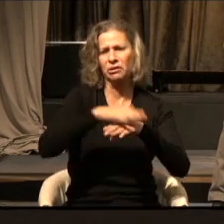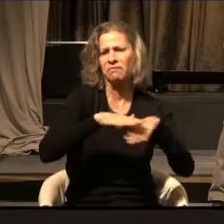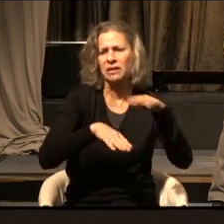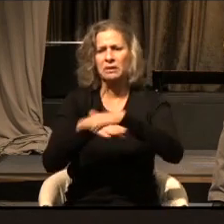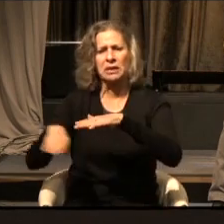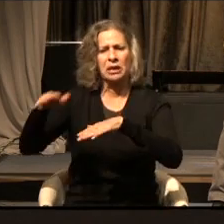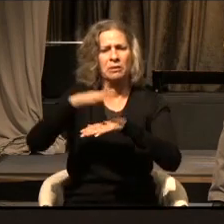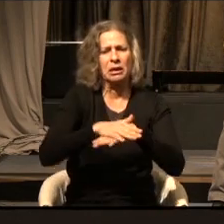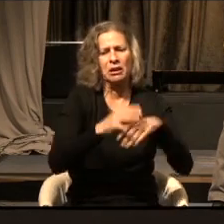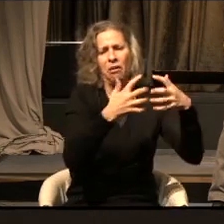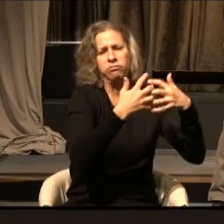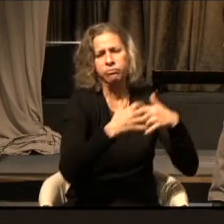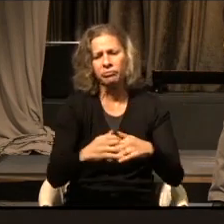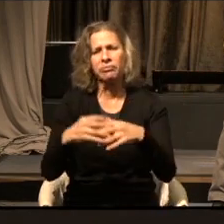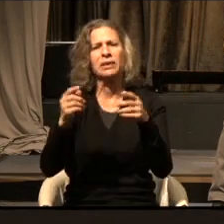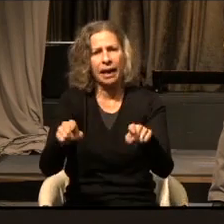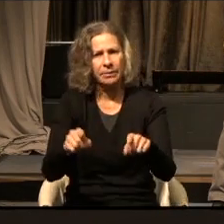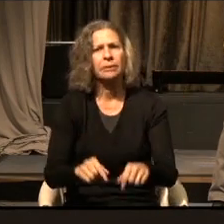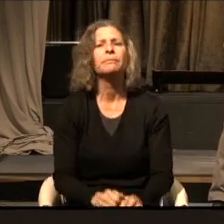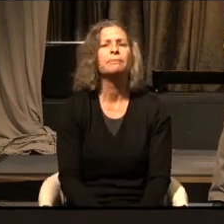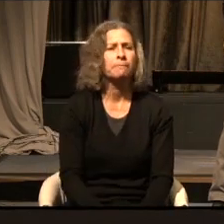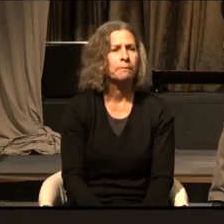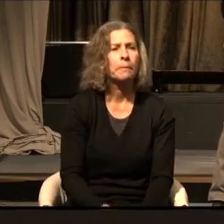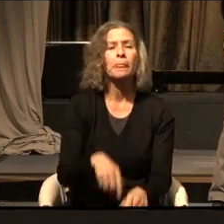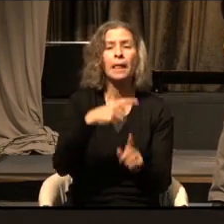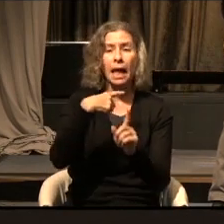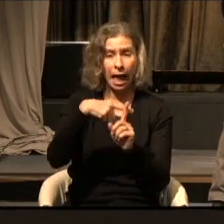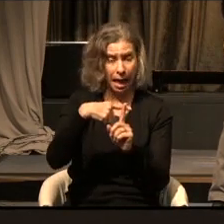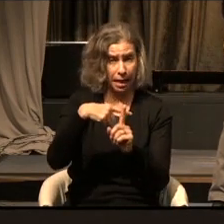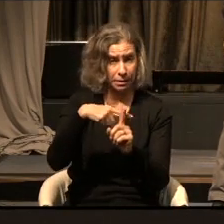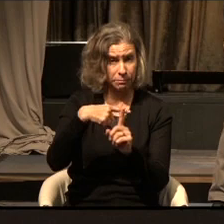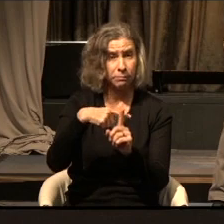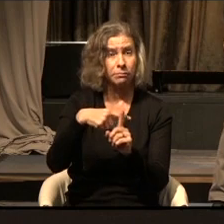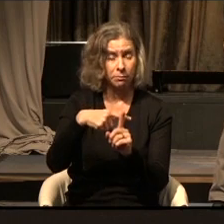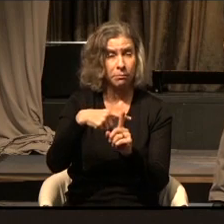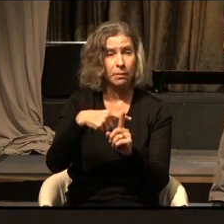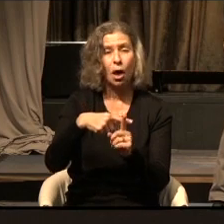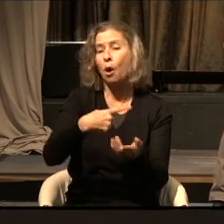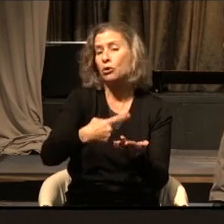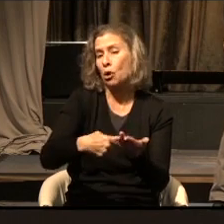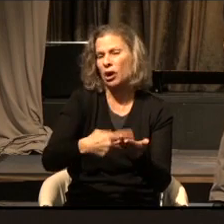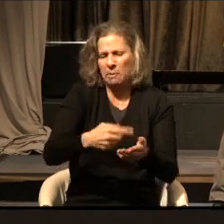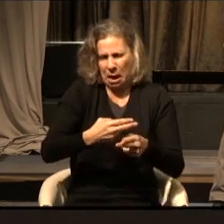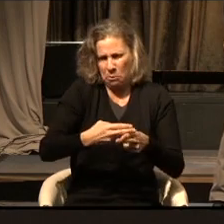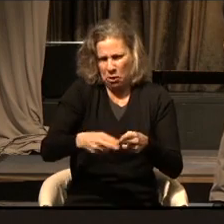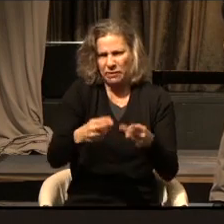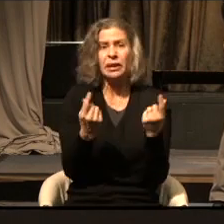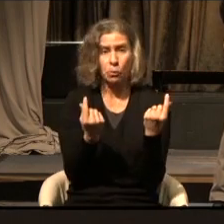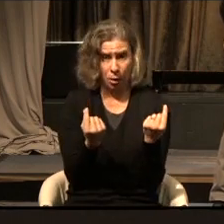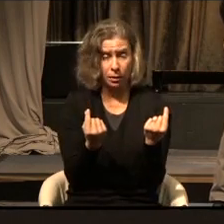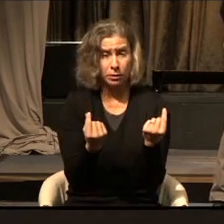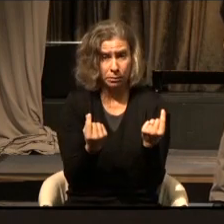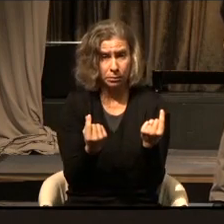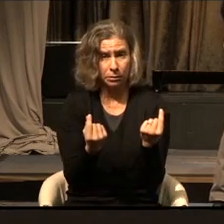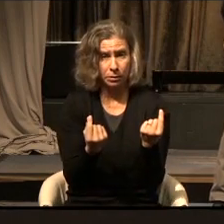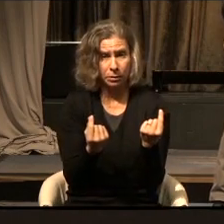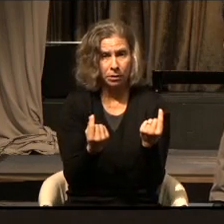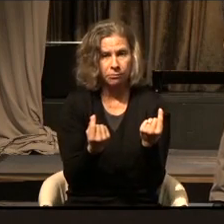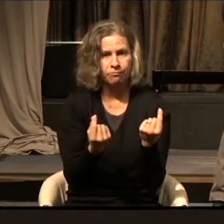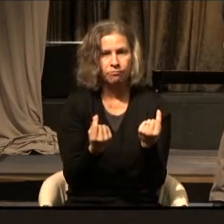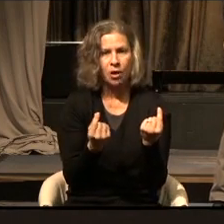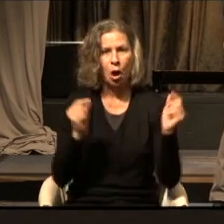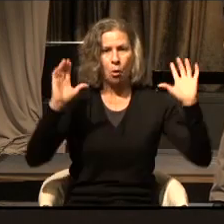interrelation in their presentations. The other thing we're just going to want to talk about very briefly is that when we operate as a